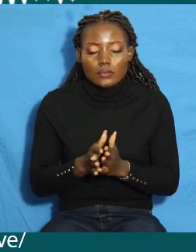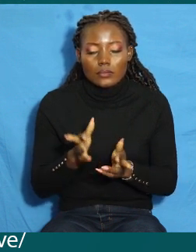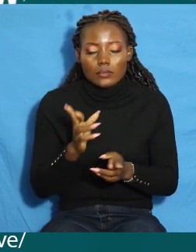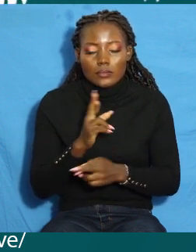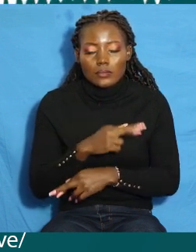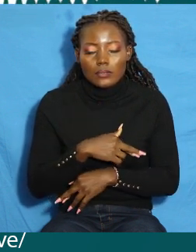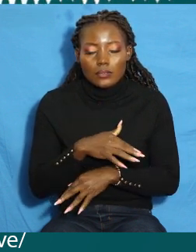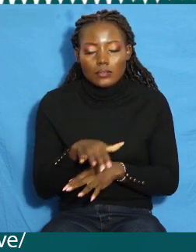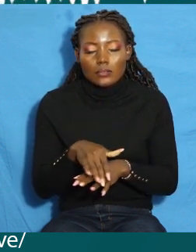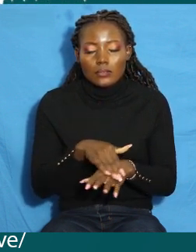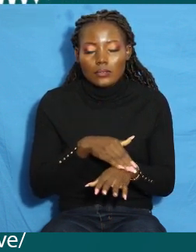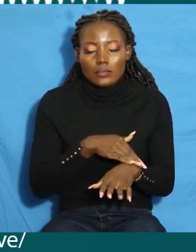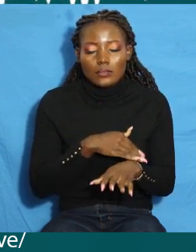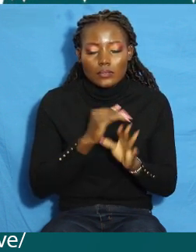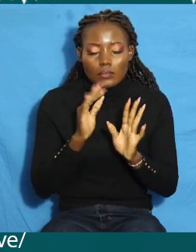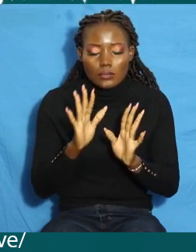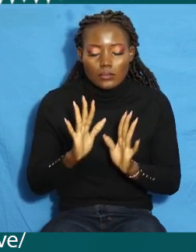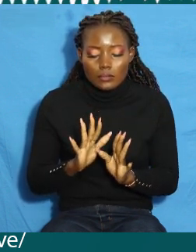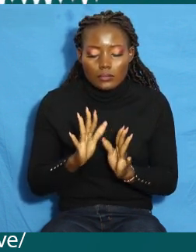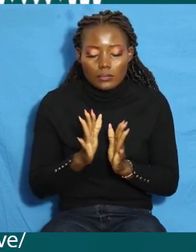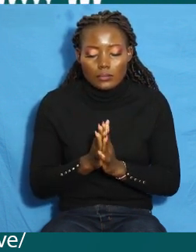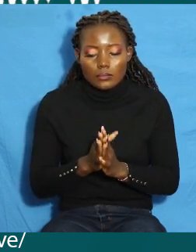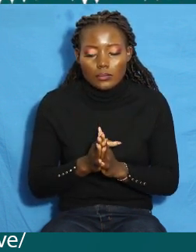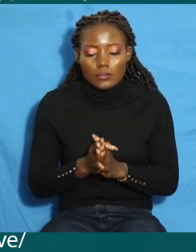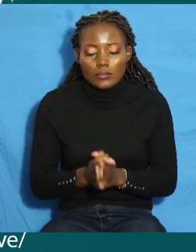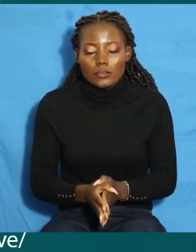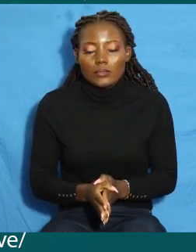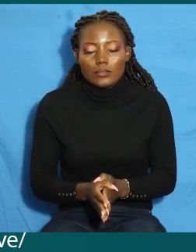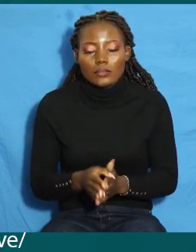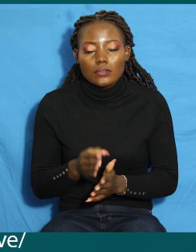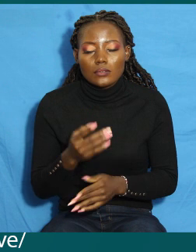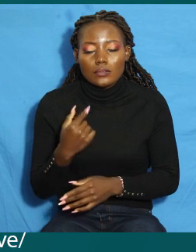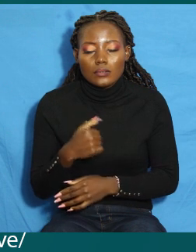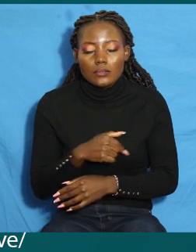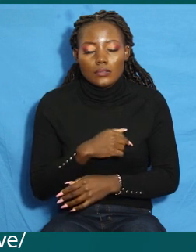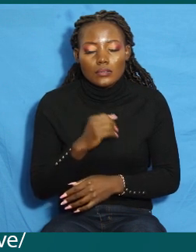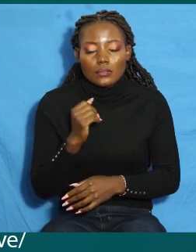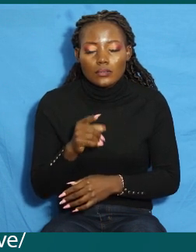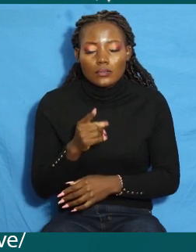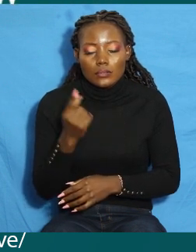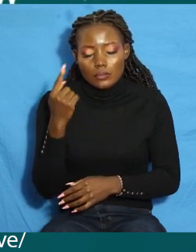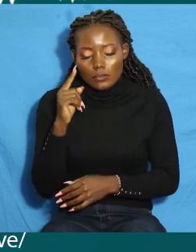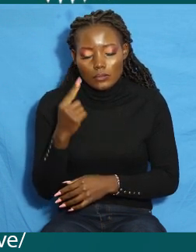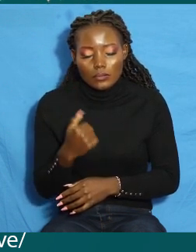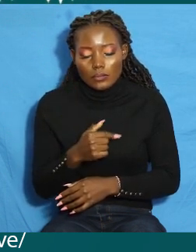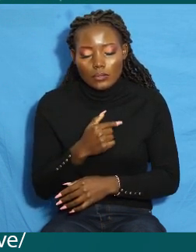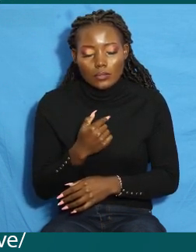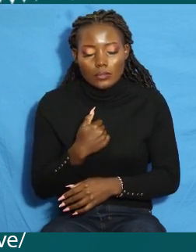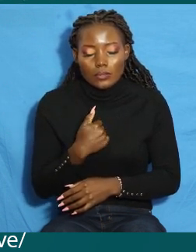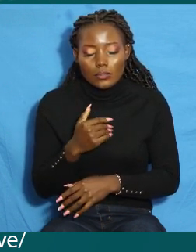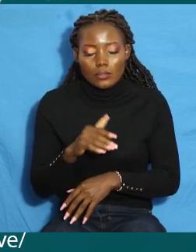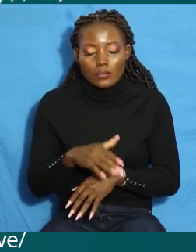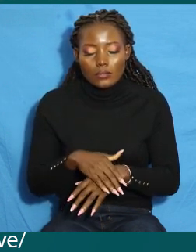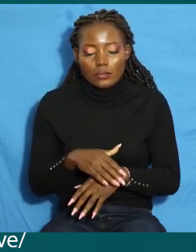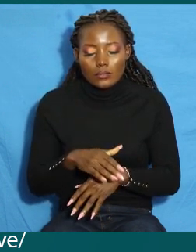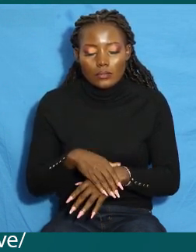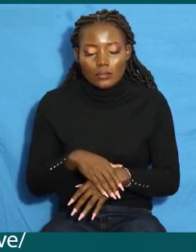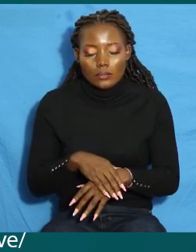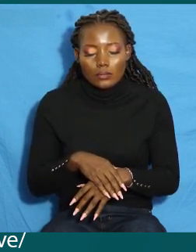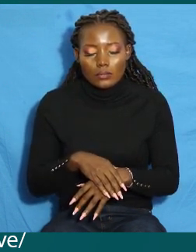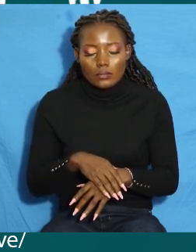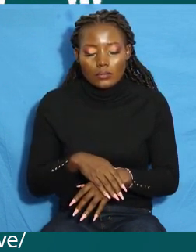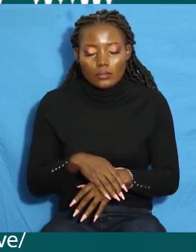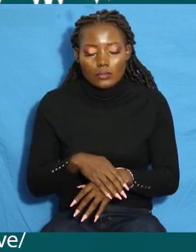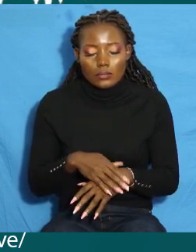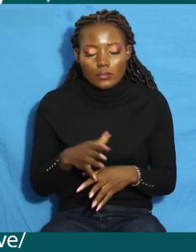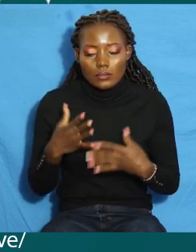slowing down as necessary. We need, for us to have a good mind, a good and a healthy